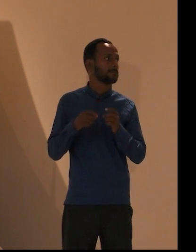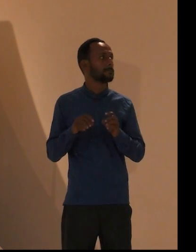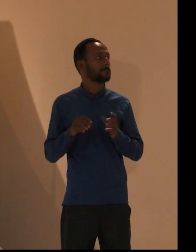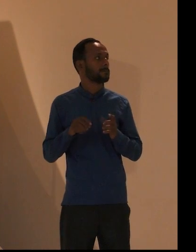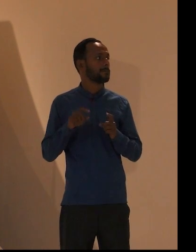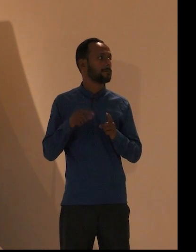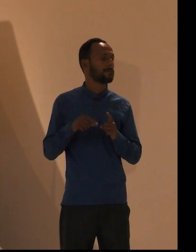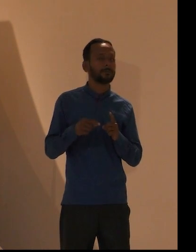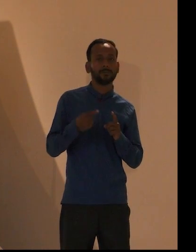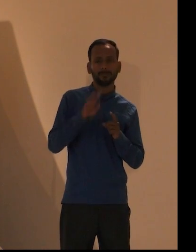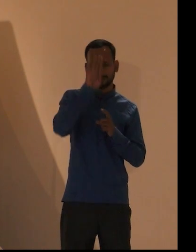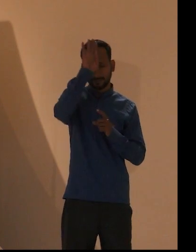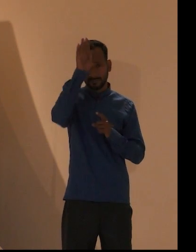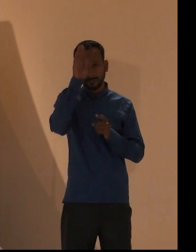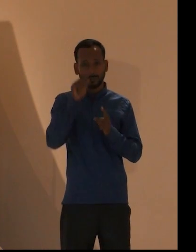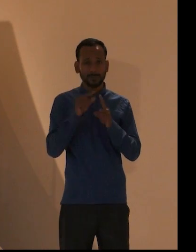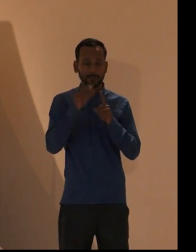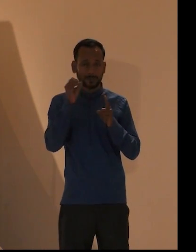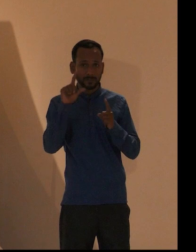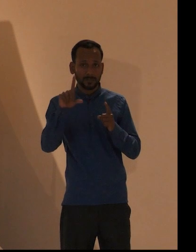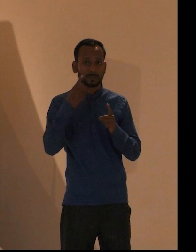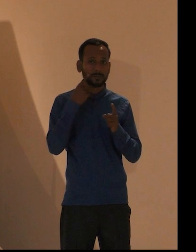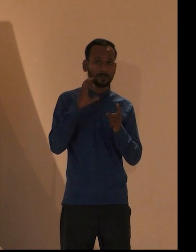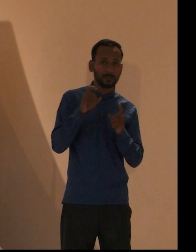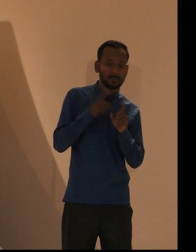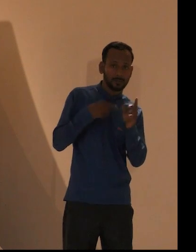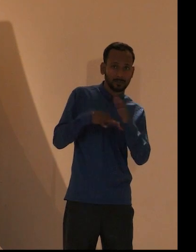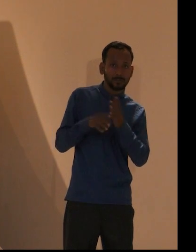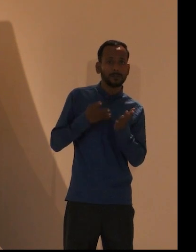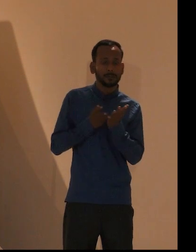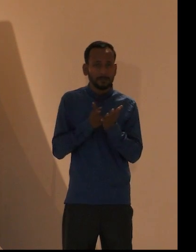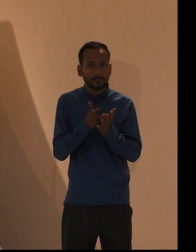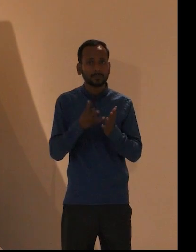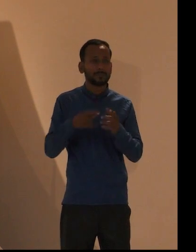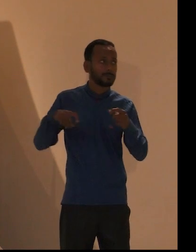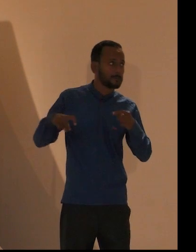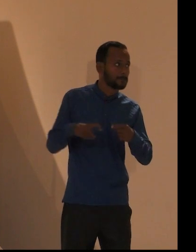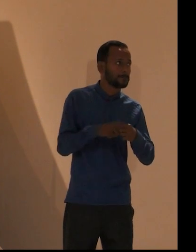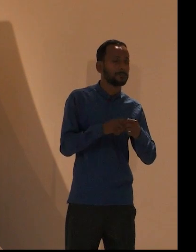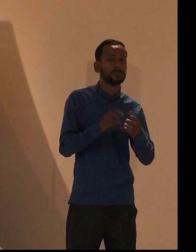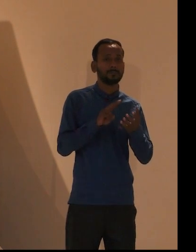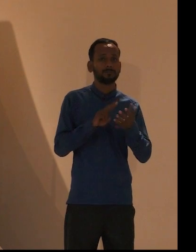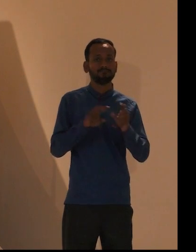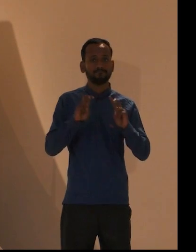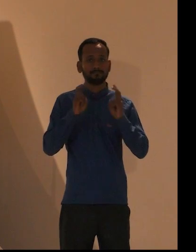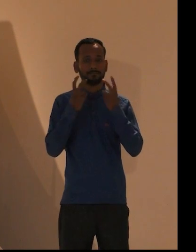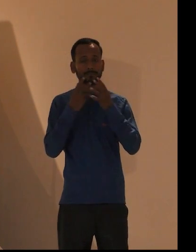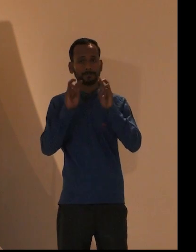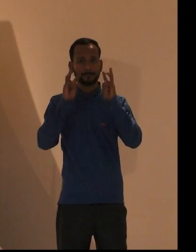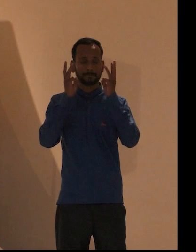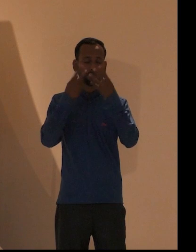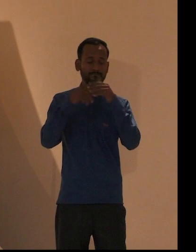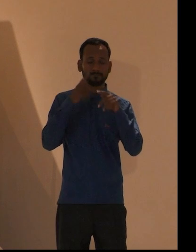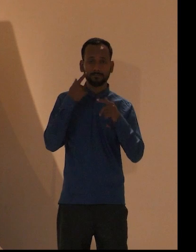and imperial policies of big impact like commercialization of agriculture and so on and so forth. It was a nice exhibition, which was then, there are some